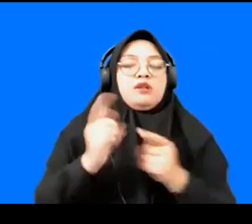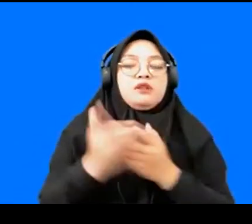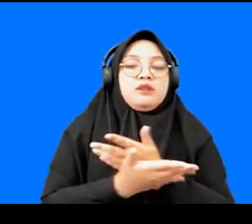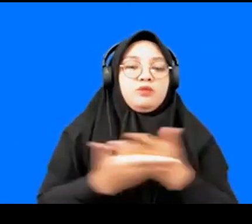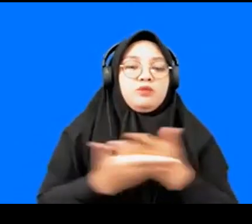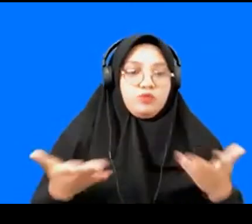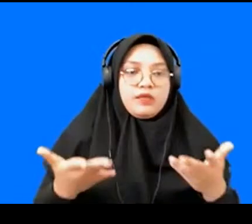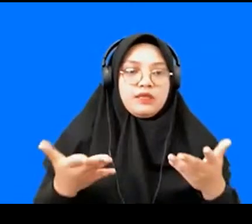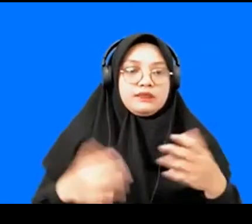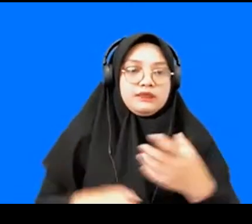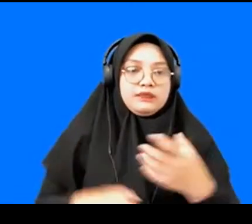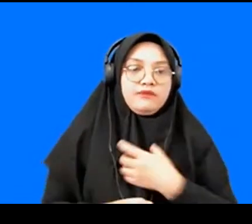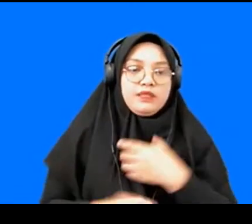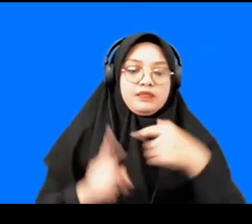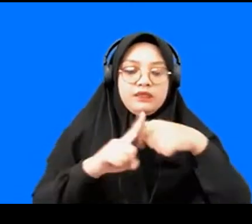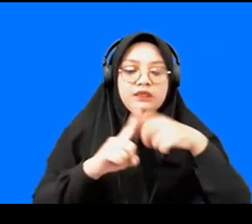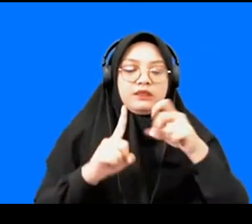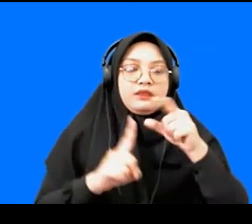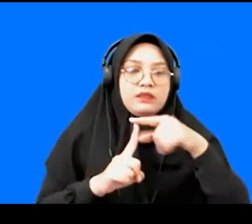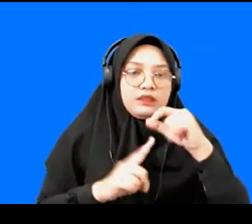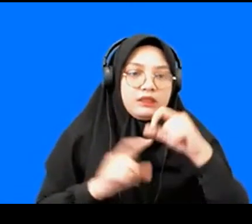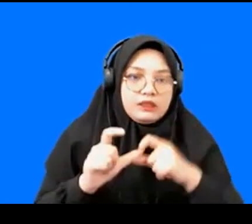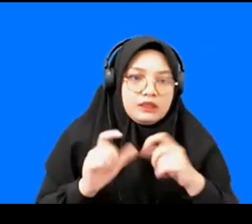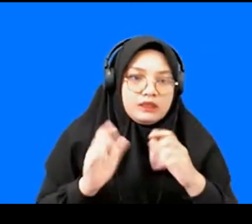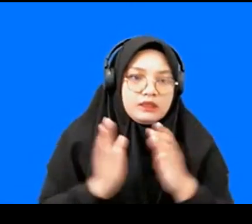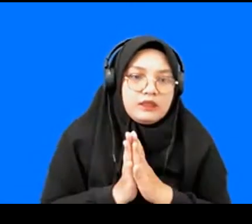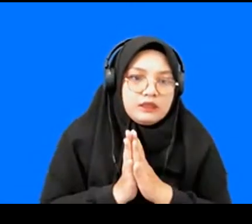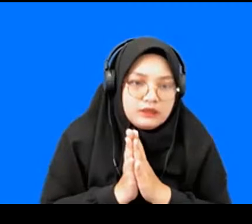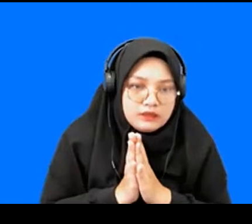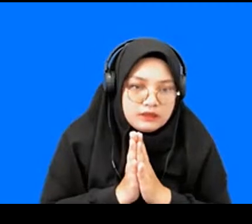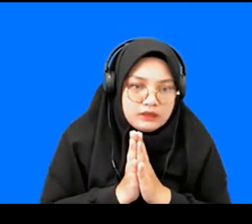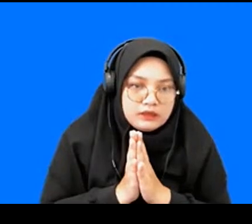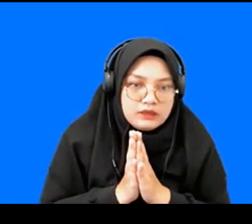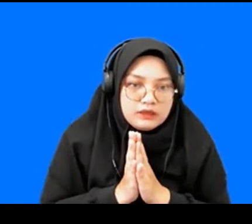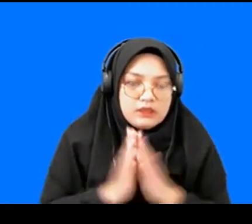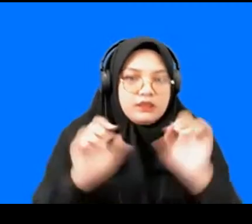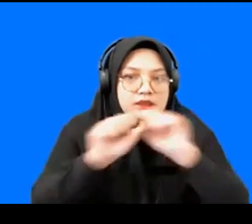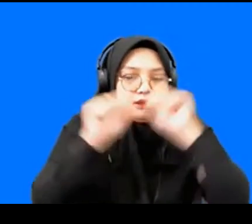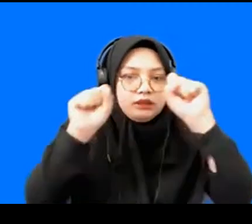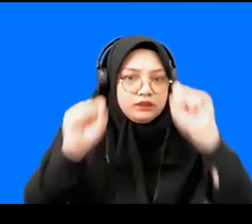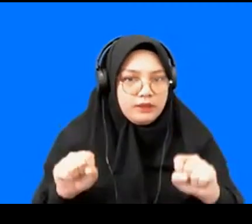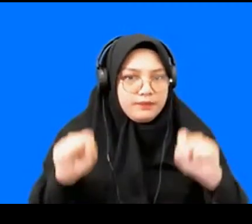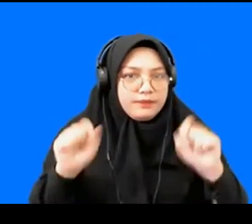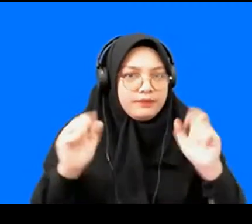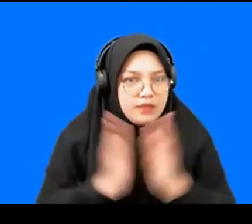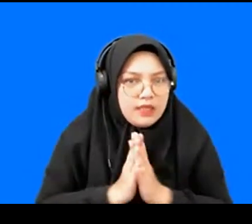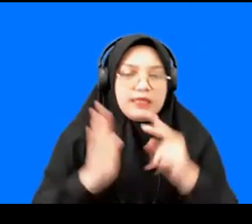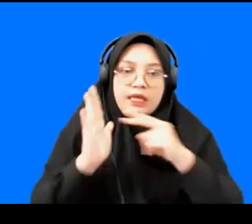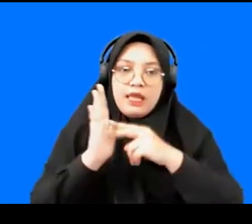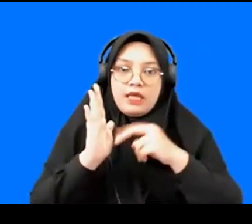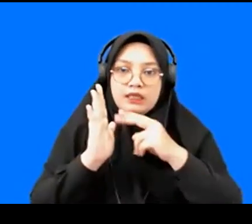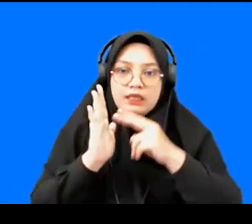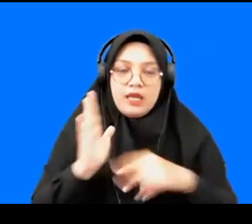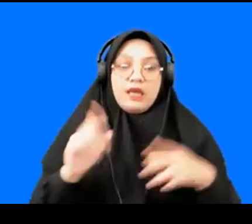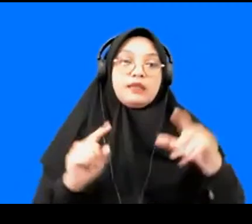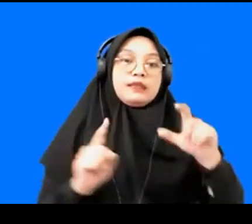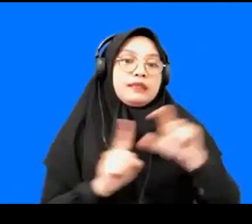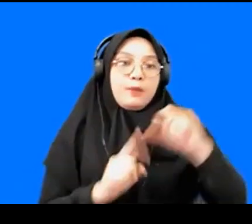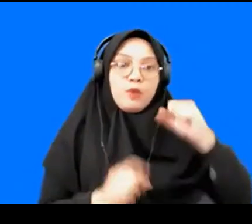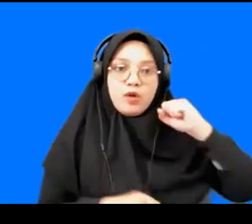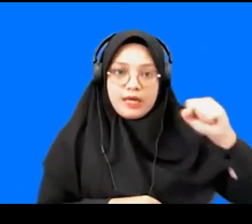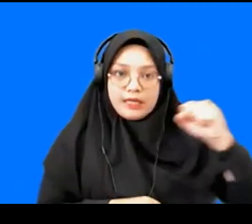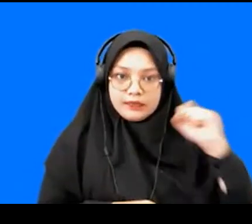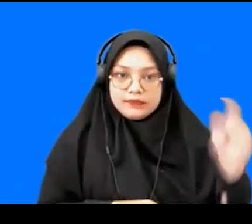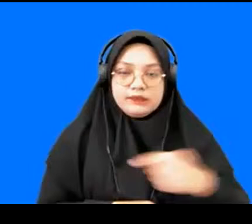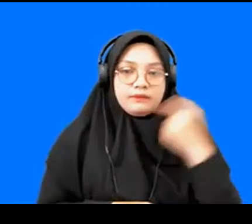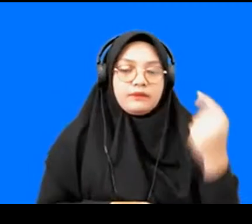because democratic values and system should be accompanied when we're talking about such issues. Okay, so this is, I think this is one of the